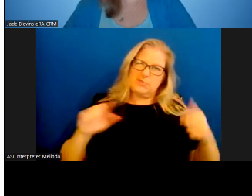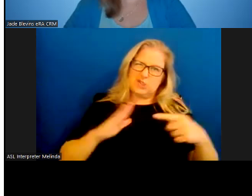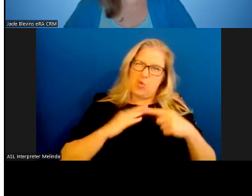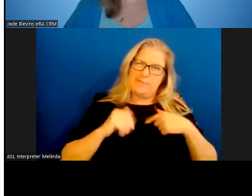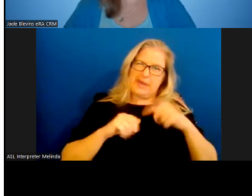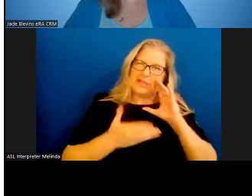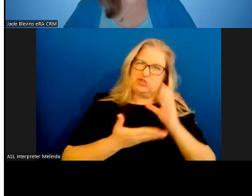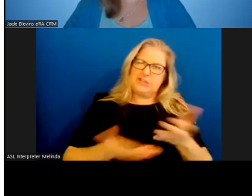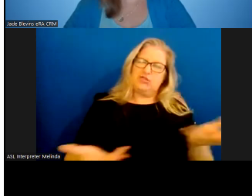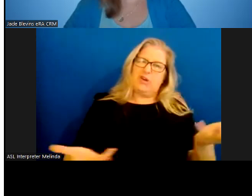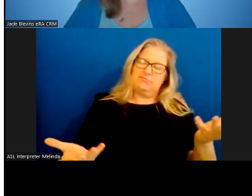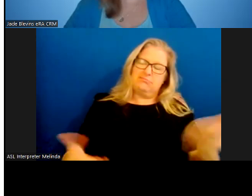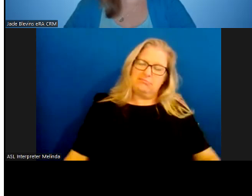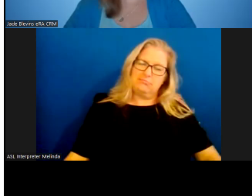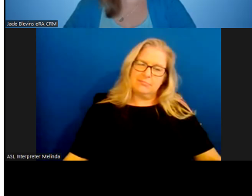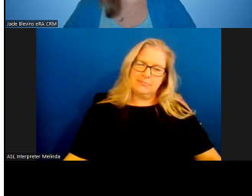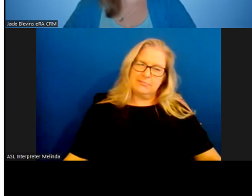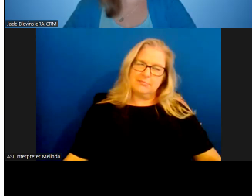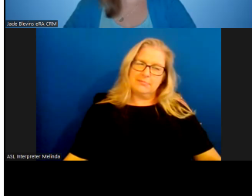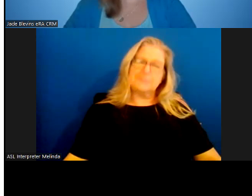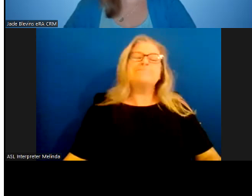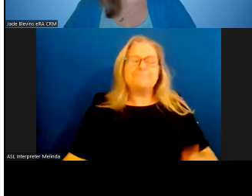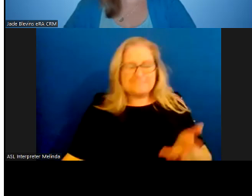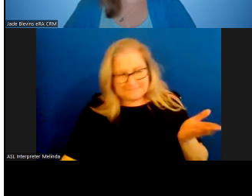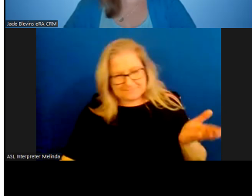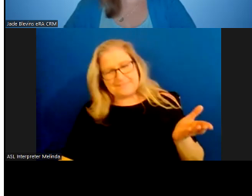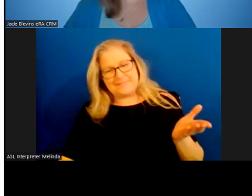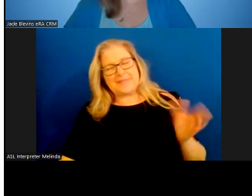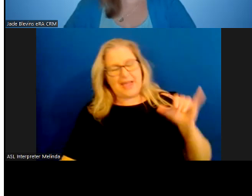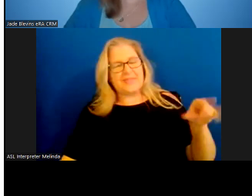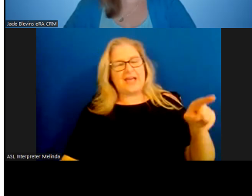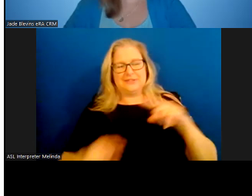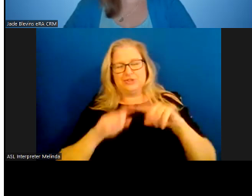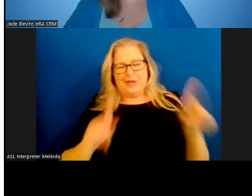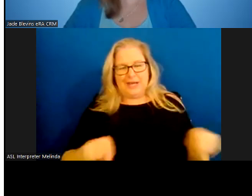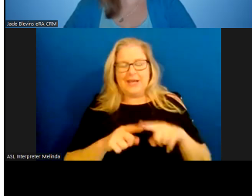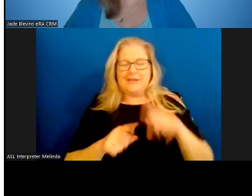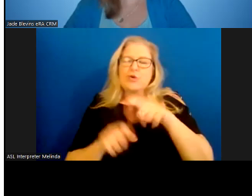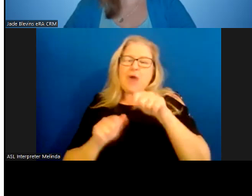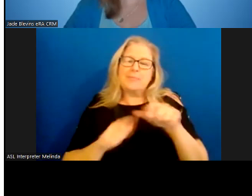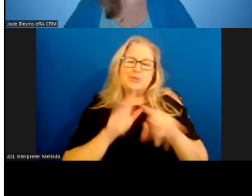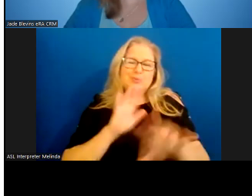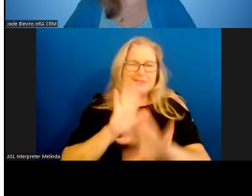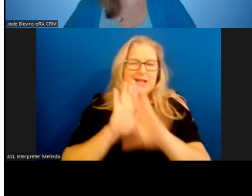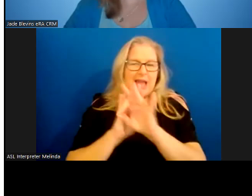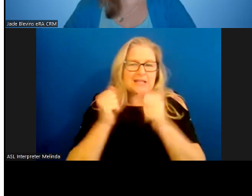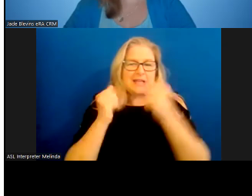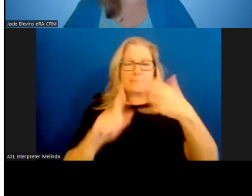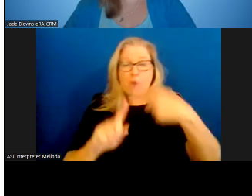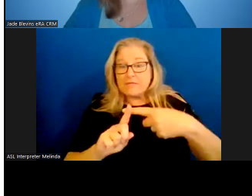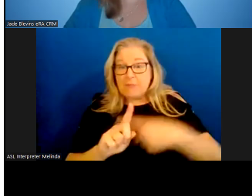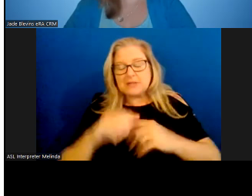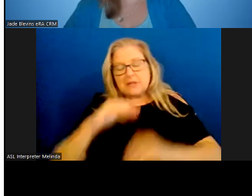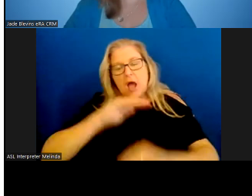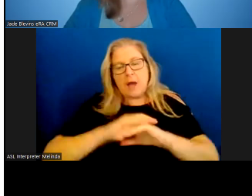screenshot. Give me 1 second. It will open up the screen for you where you're able to select the number of months, up to 12